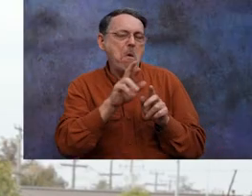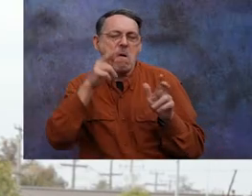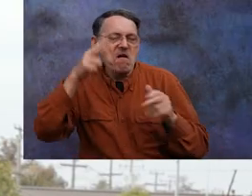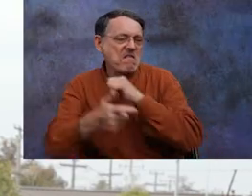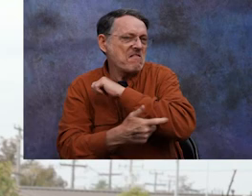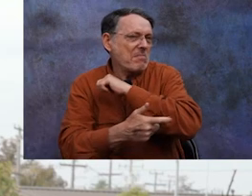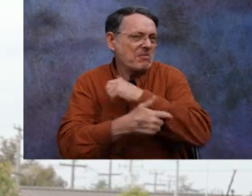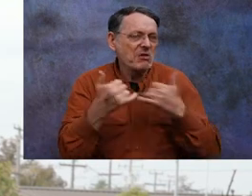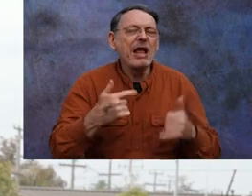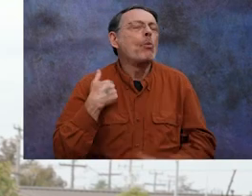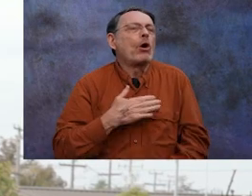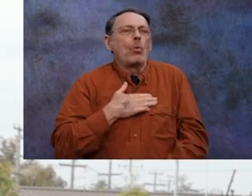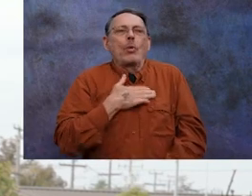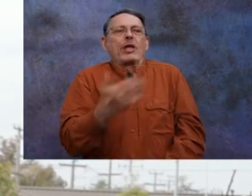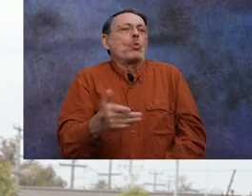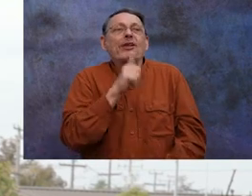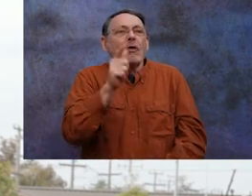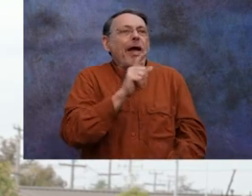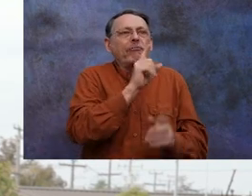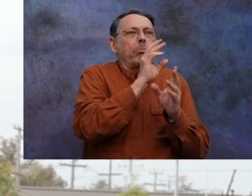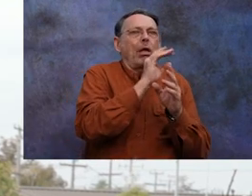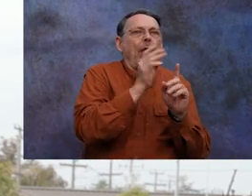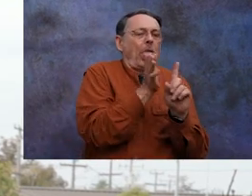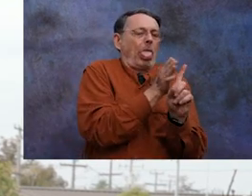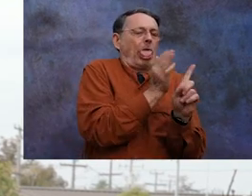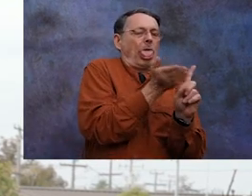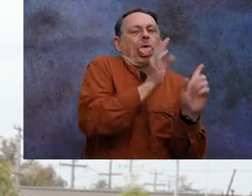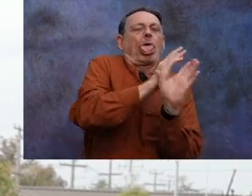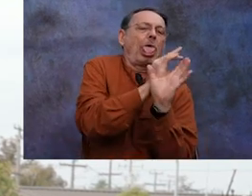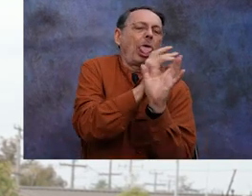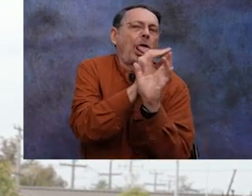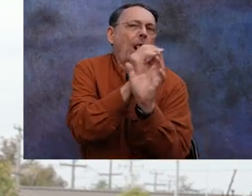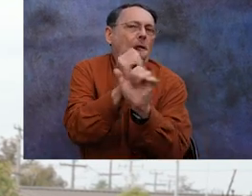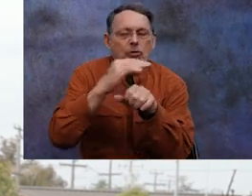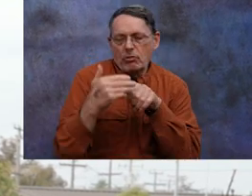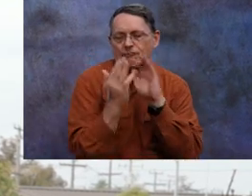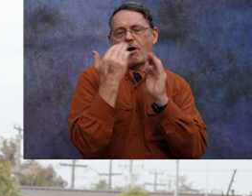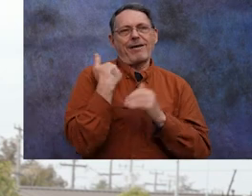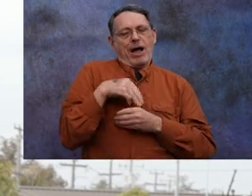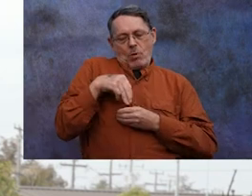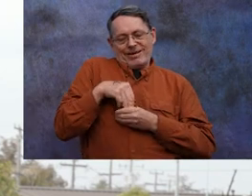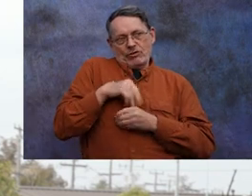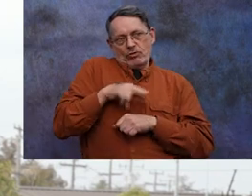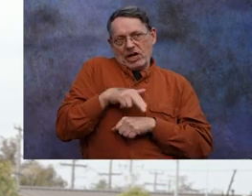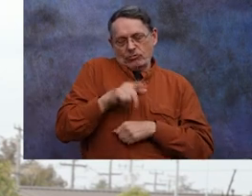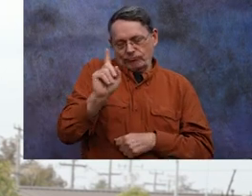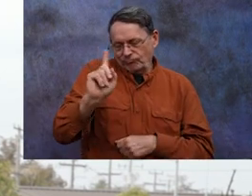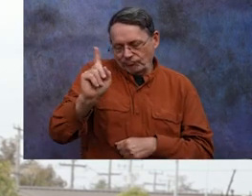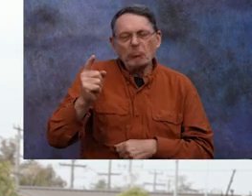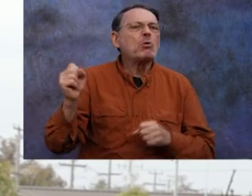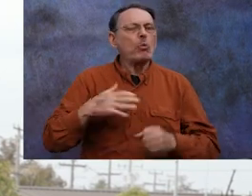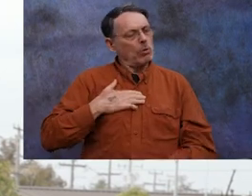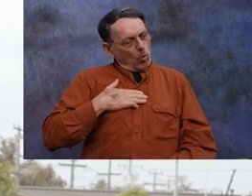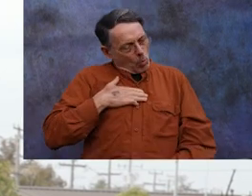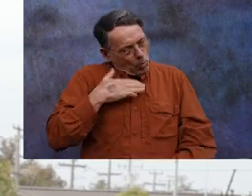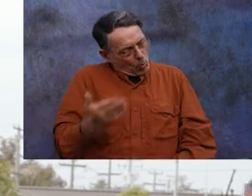willingly. We don't need to be lured to confront our inner nature. We come